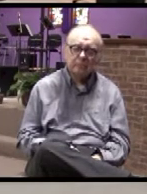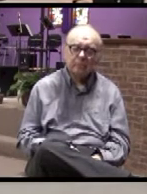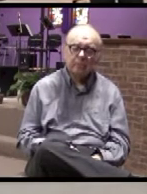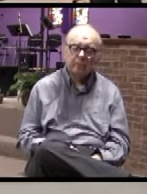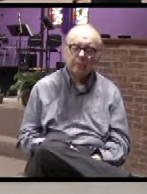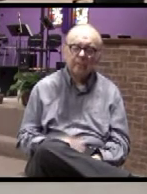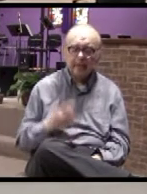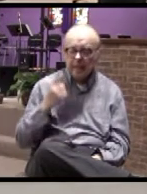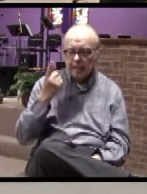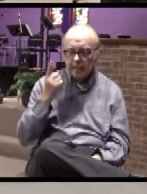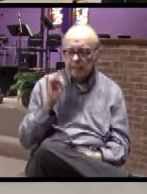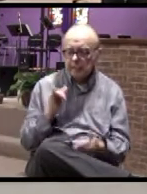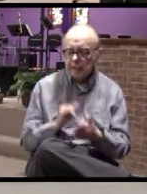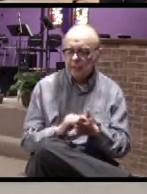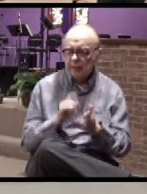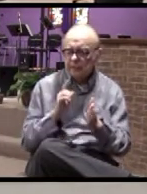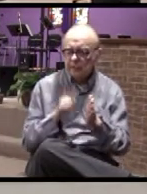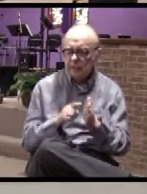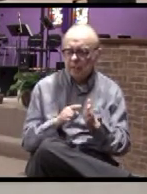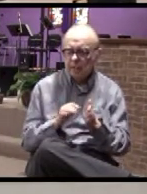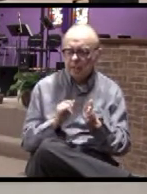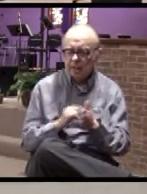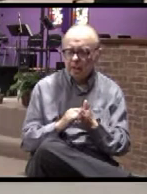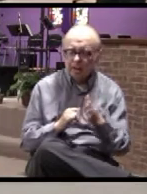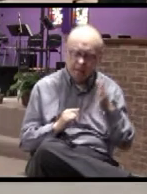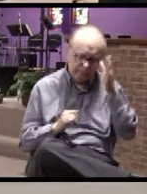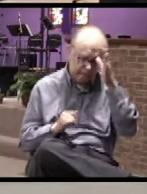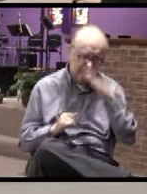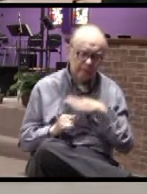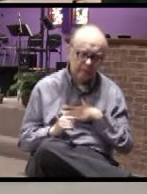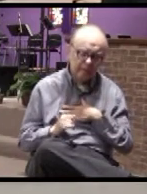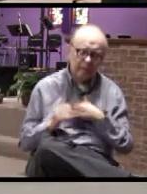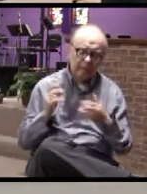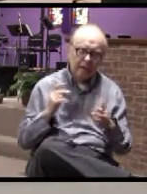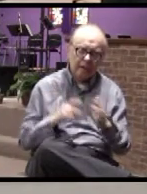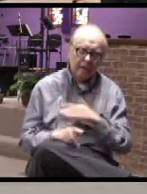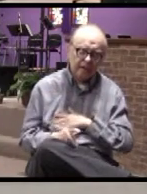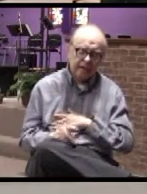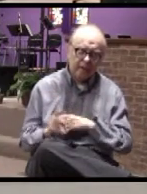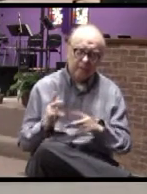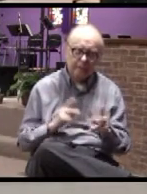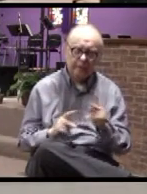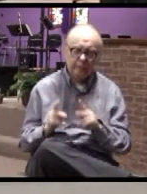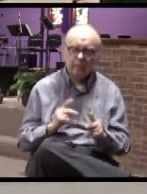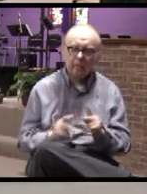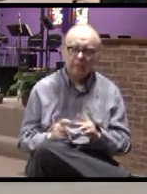You think about it for a minute. This guy killed people.